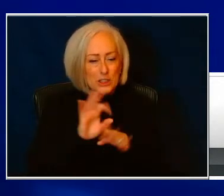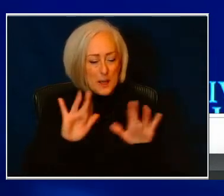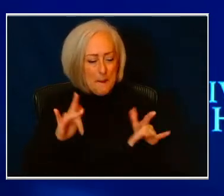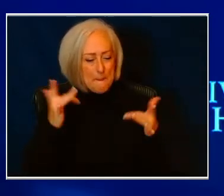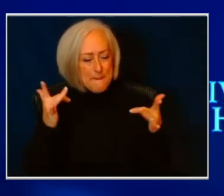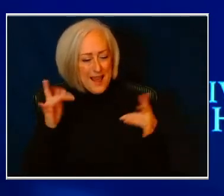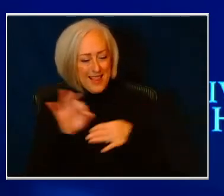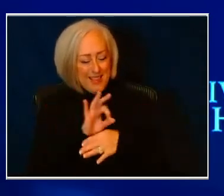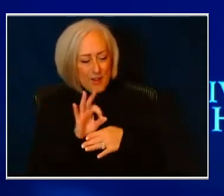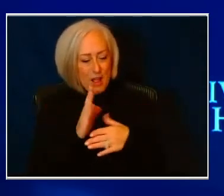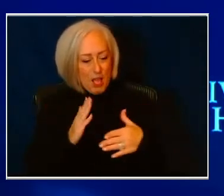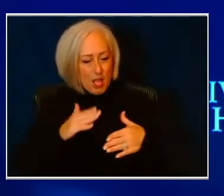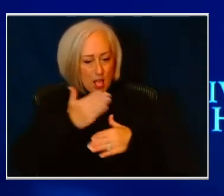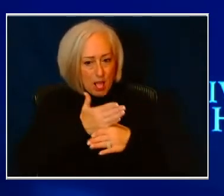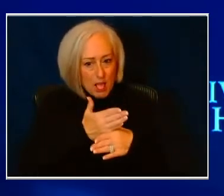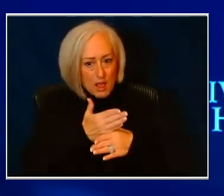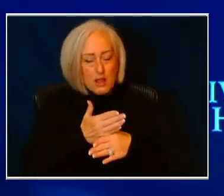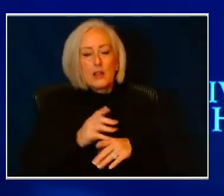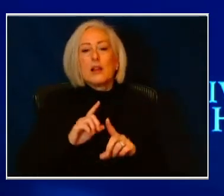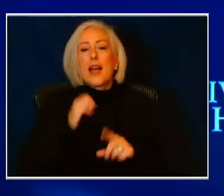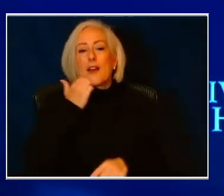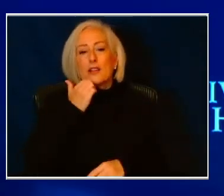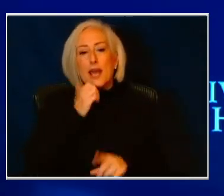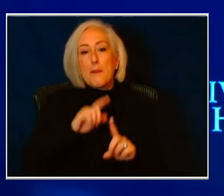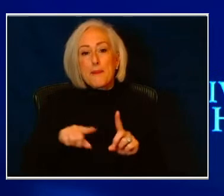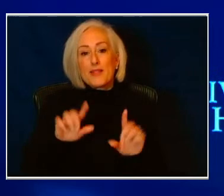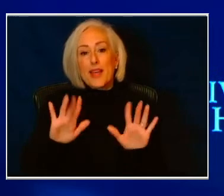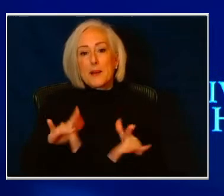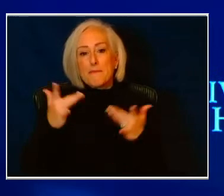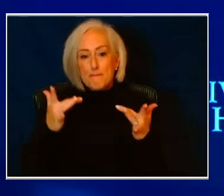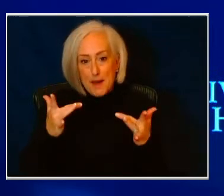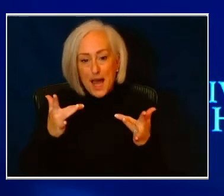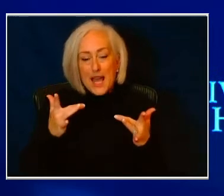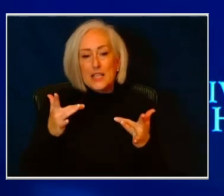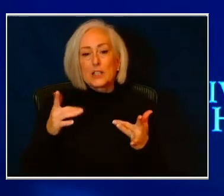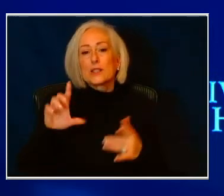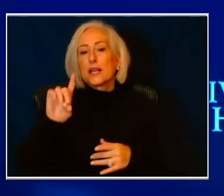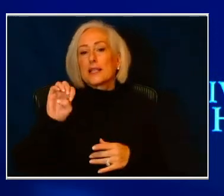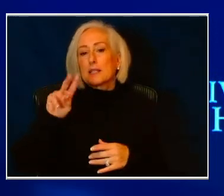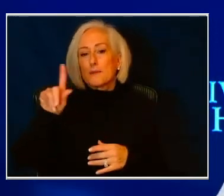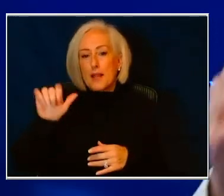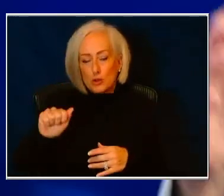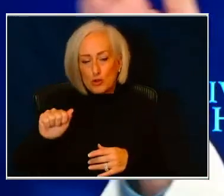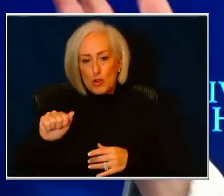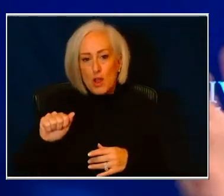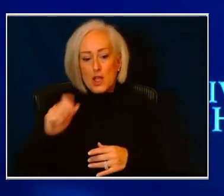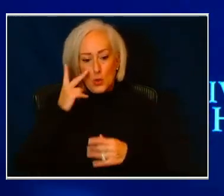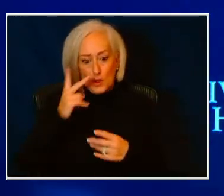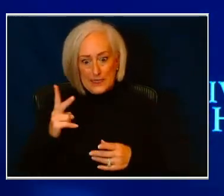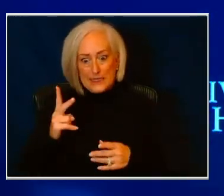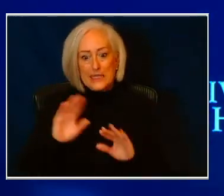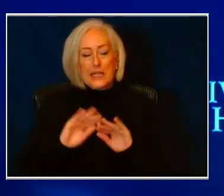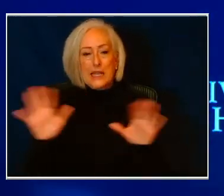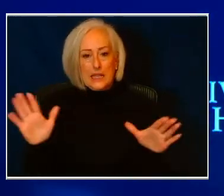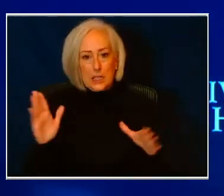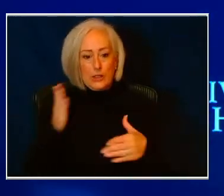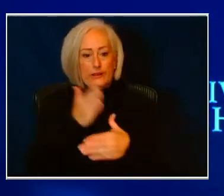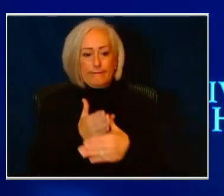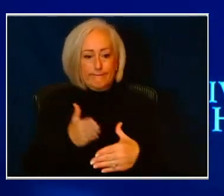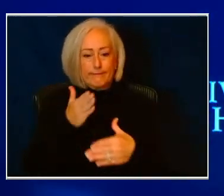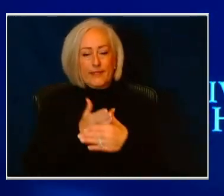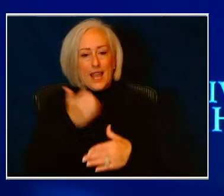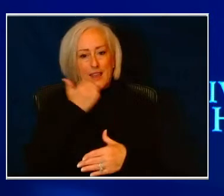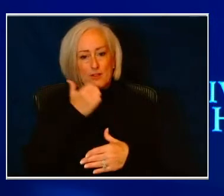daily function. And then we have the mild dementia, where we see clear interference with daily function, and then moderate and severe. And